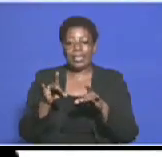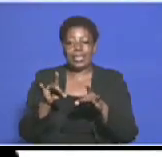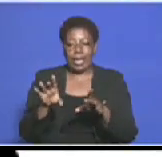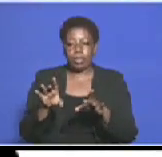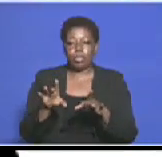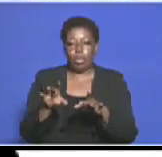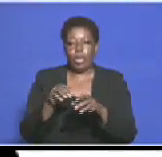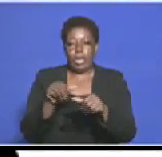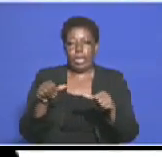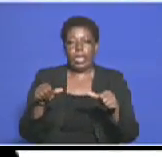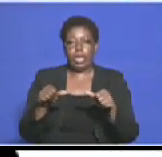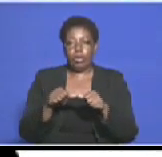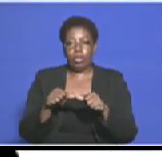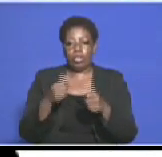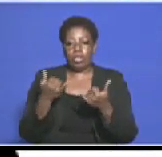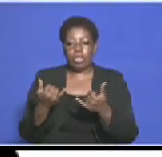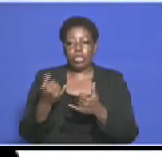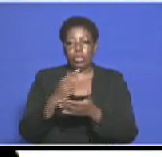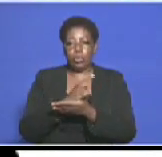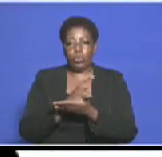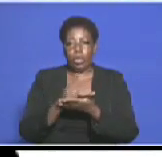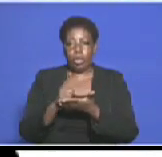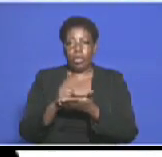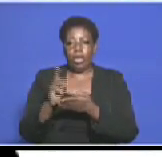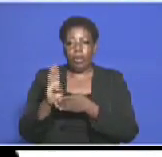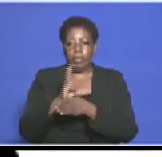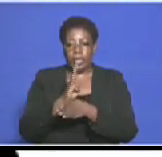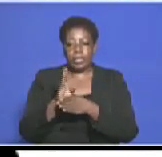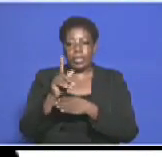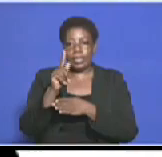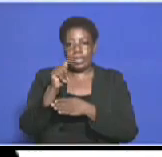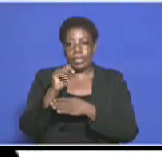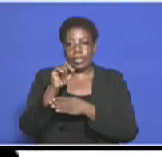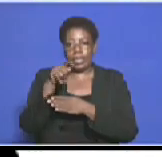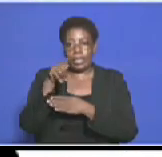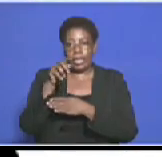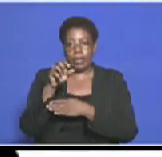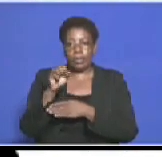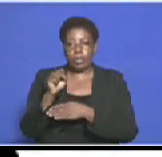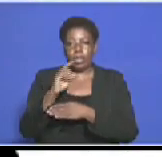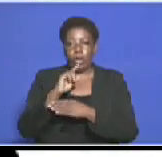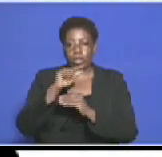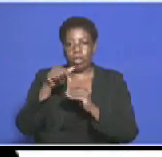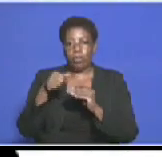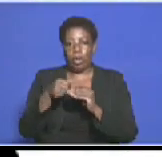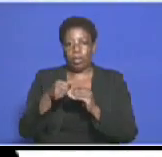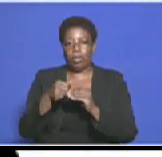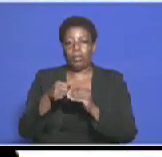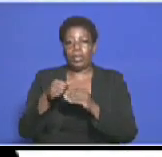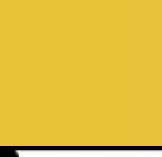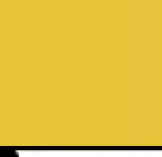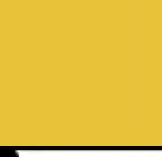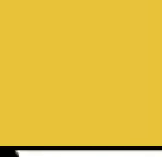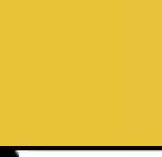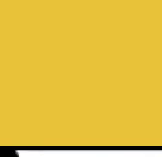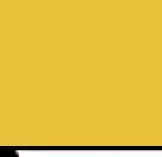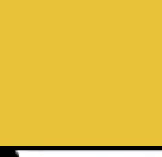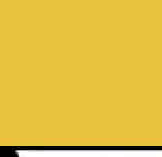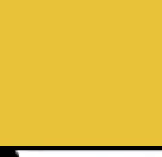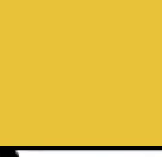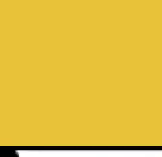ahead. In this week's Business Tidbits, our Lloyd Allen explores the rebirth of a dream for an Abaco businessman.